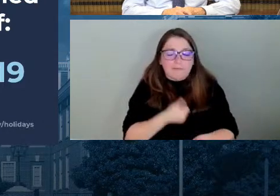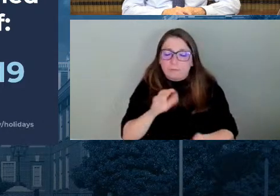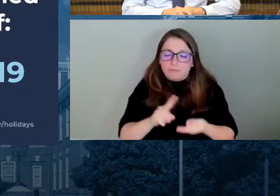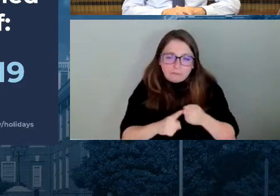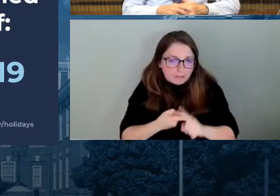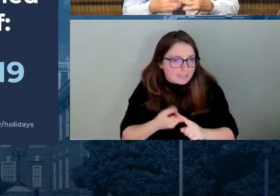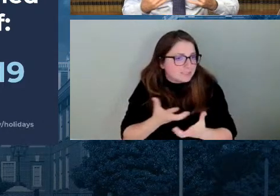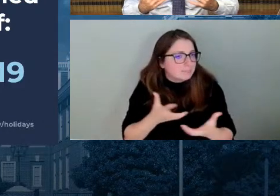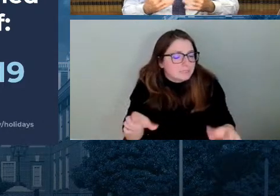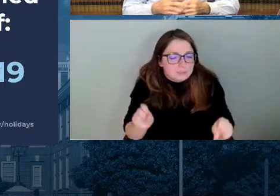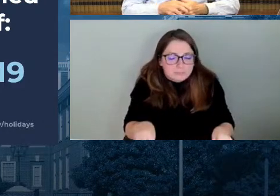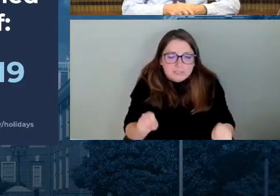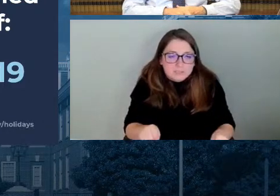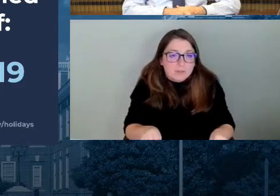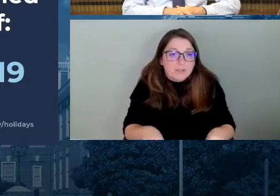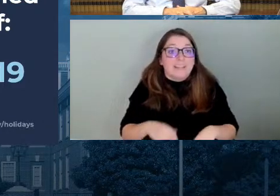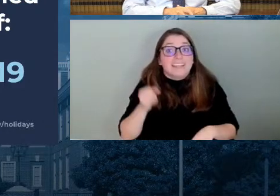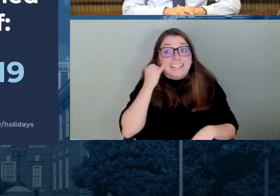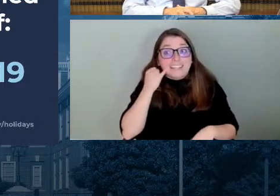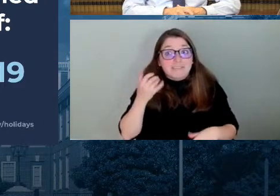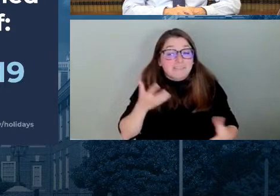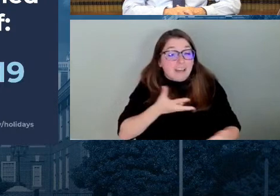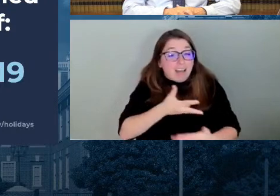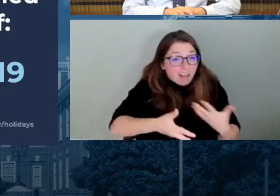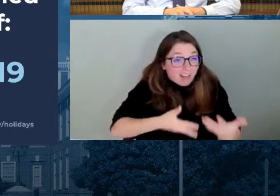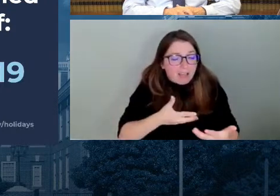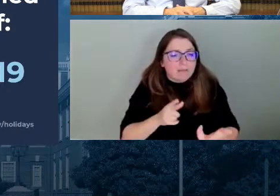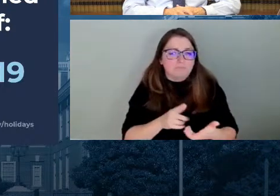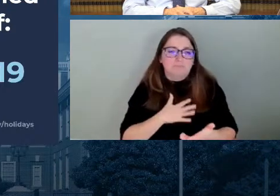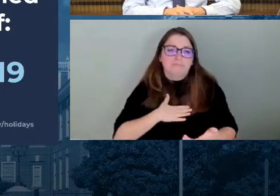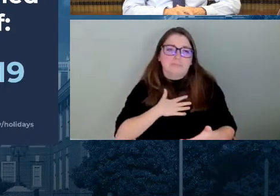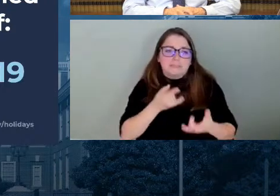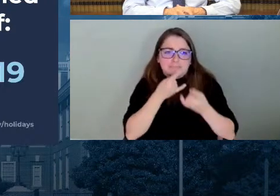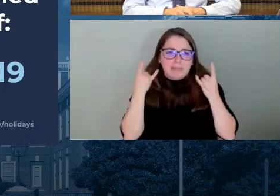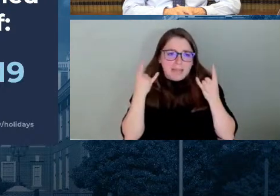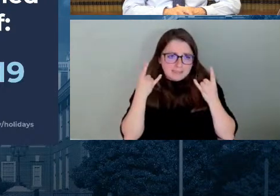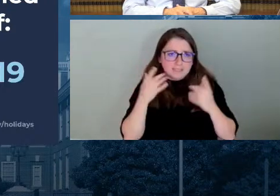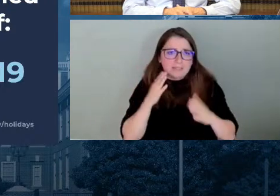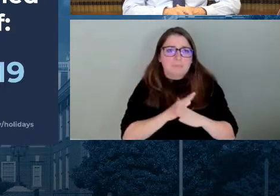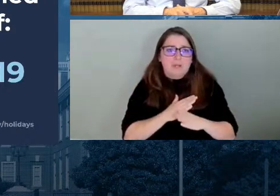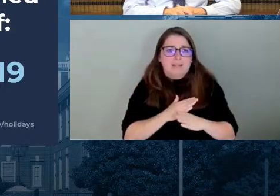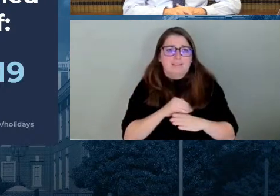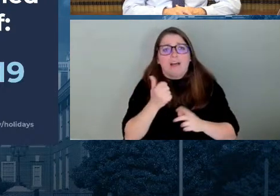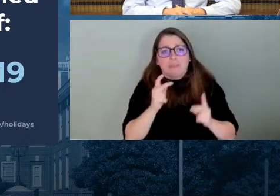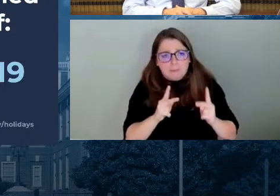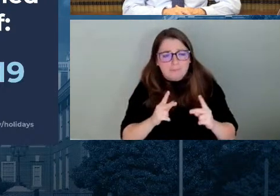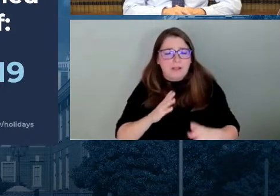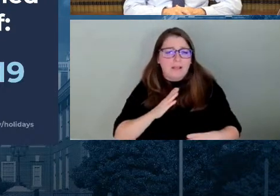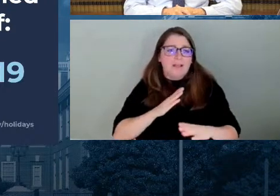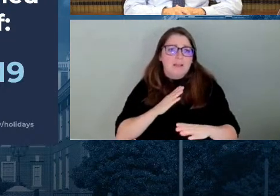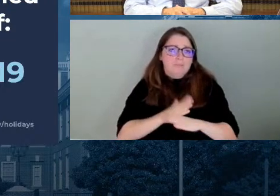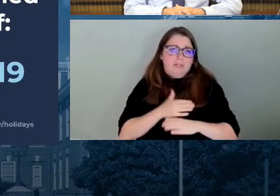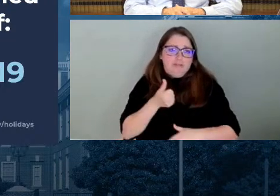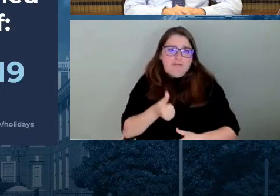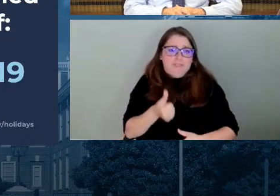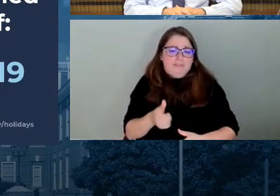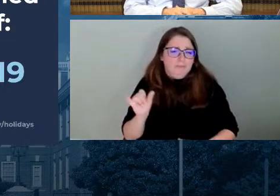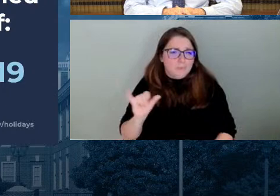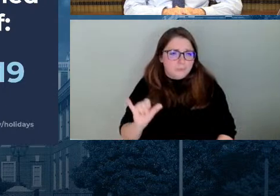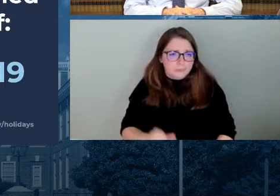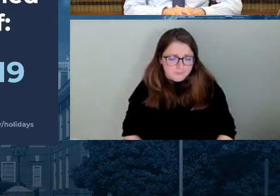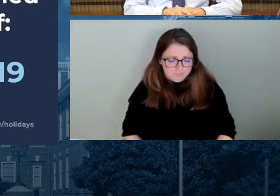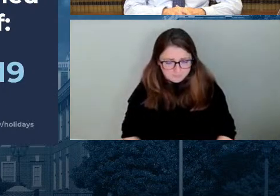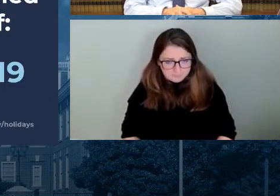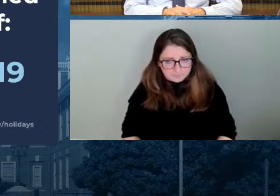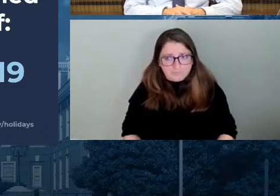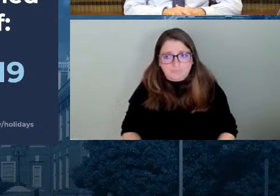can. Wear a mask to protect others, really more than yourselves. And we thank our healthcare professionals who are doing just